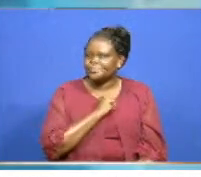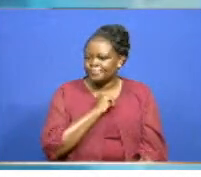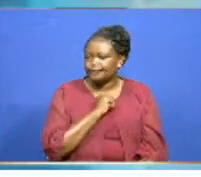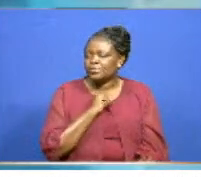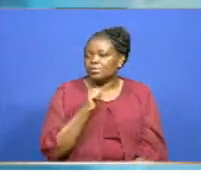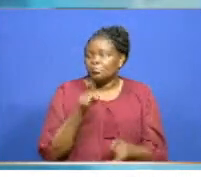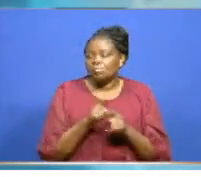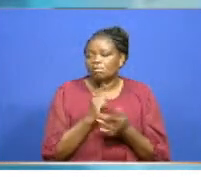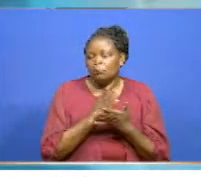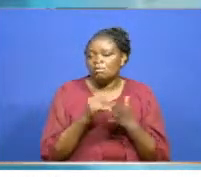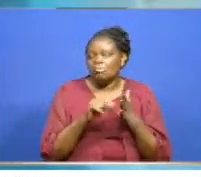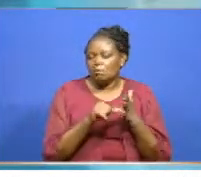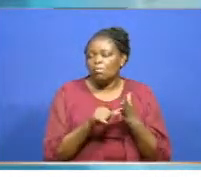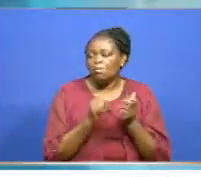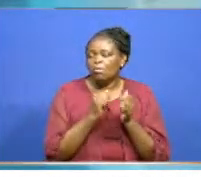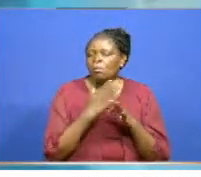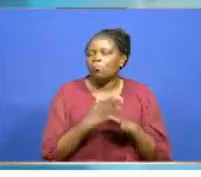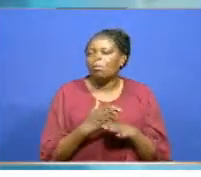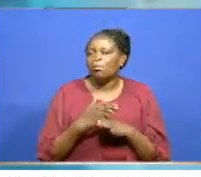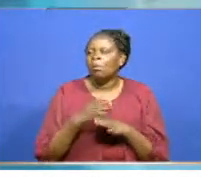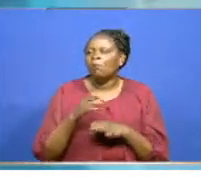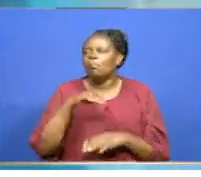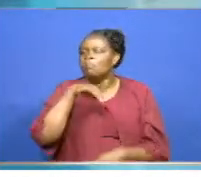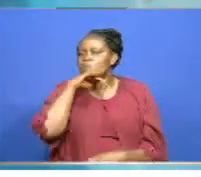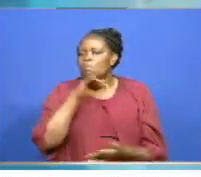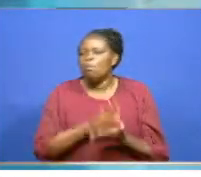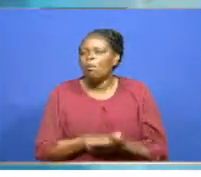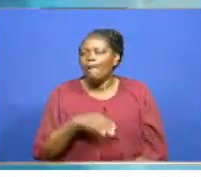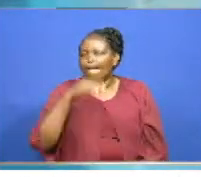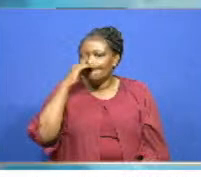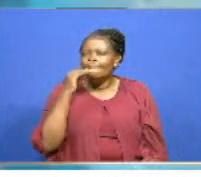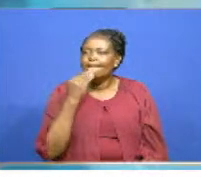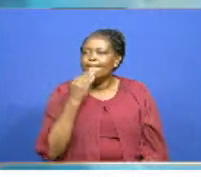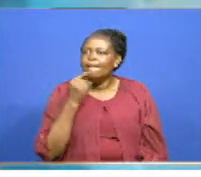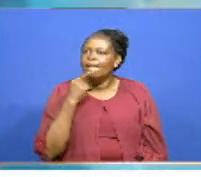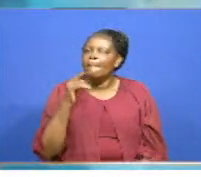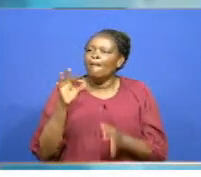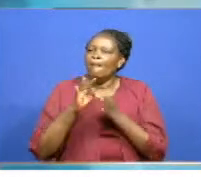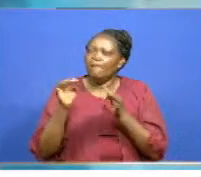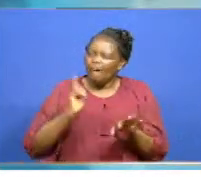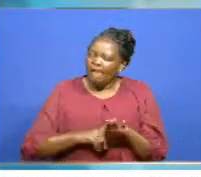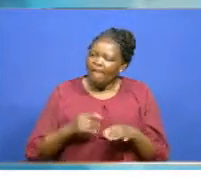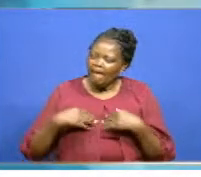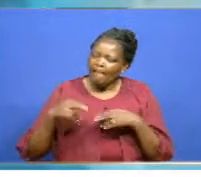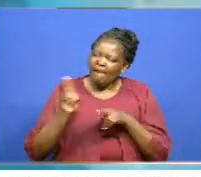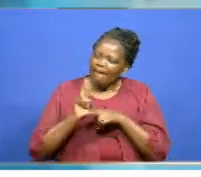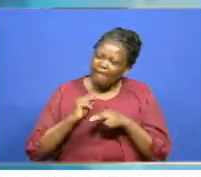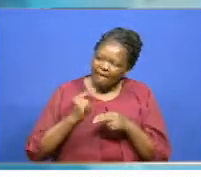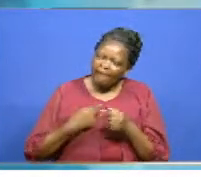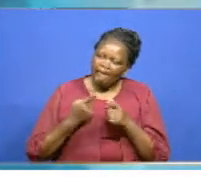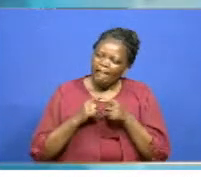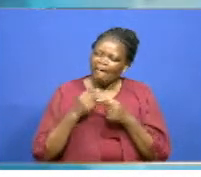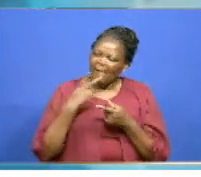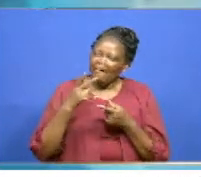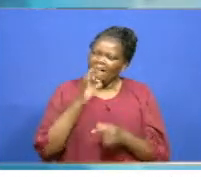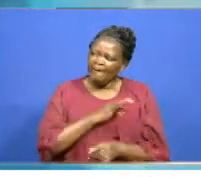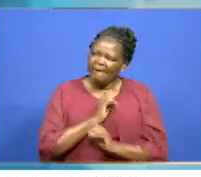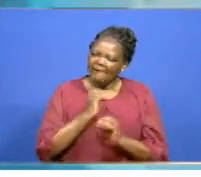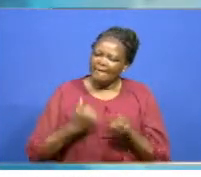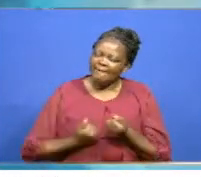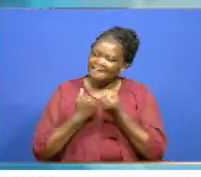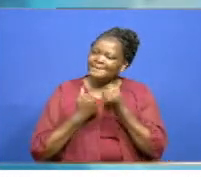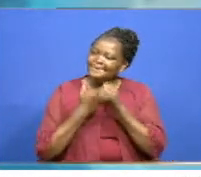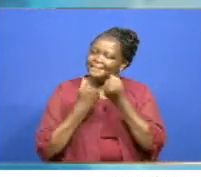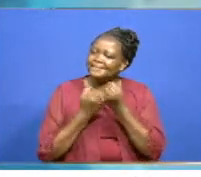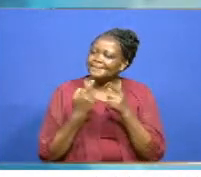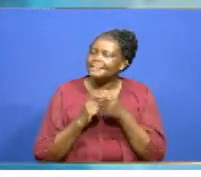between Raila Odinga and Musalia Mudavadi was that for a long time, you have used us, and we have not seen that. We have supported you. Now